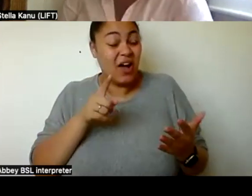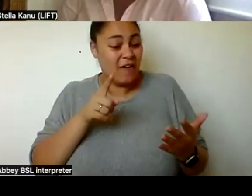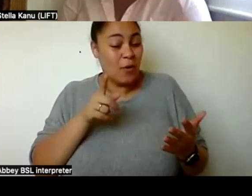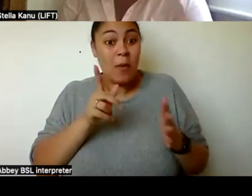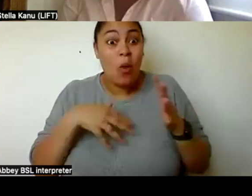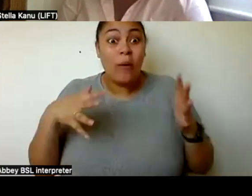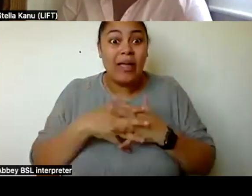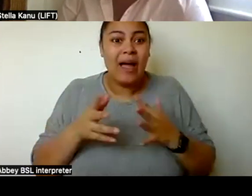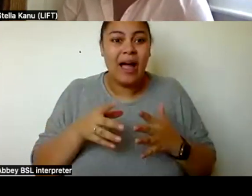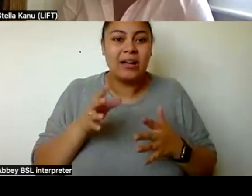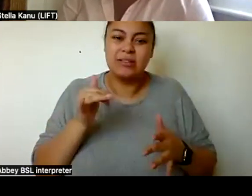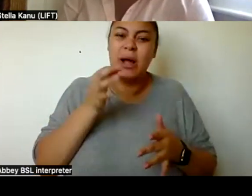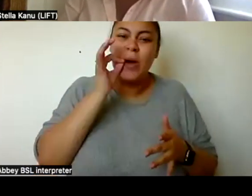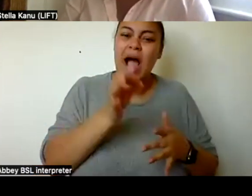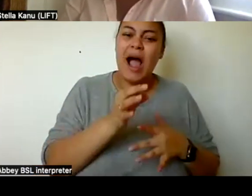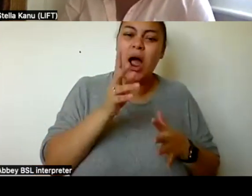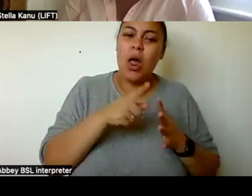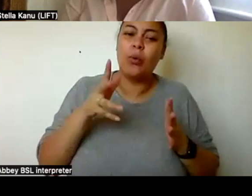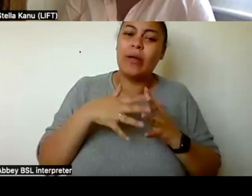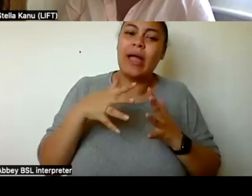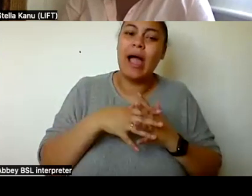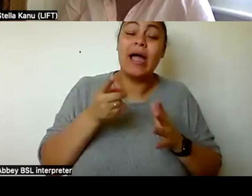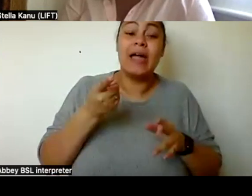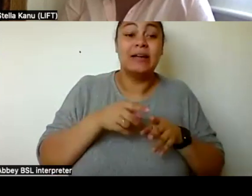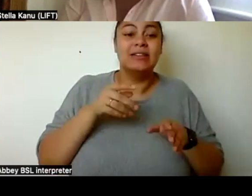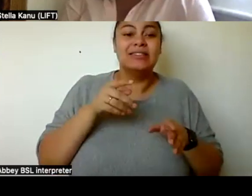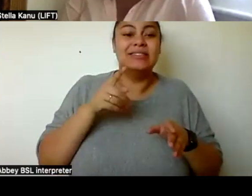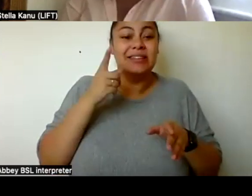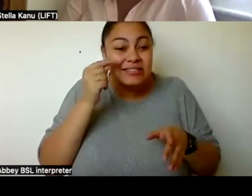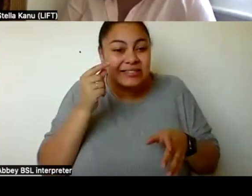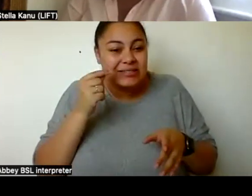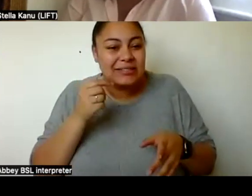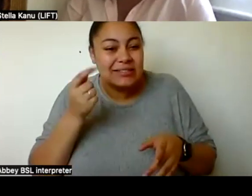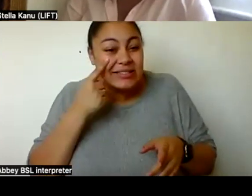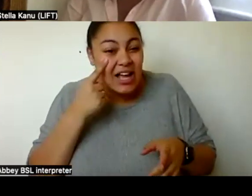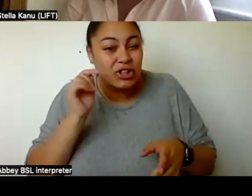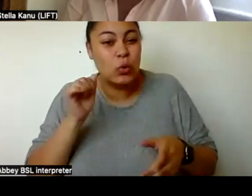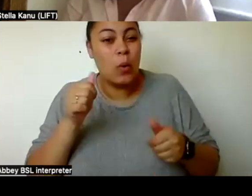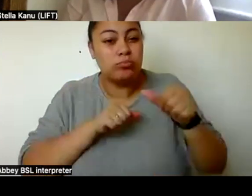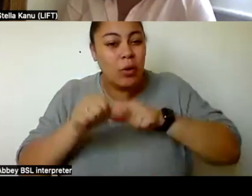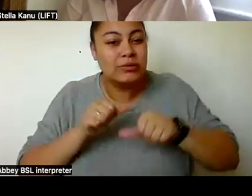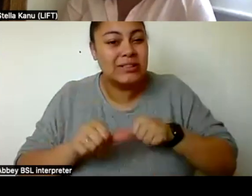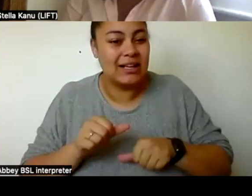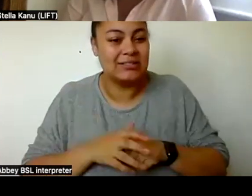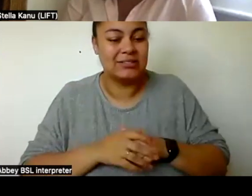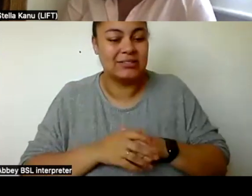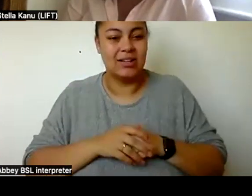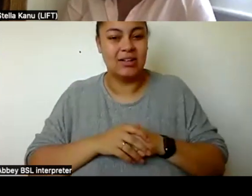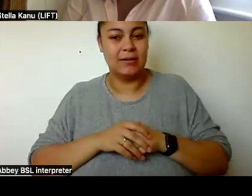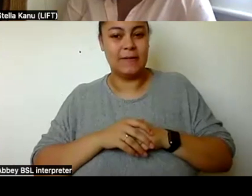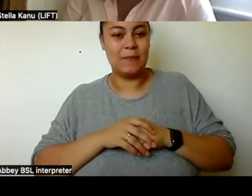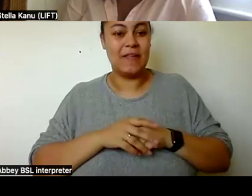might want to ask a lawyer to test your processes and procedures too. Fair comment and fair